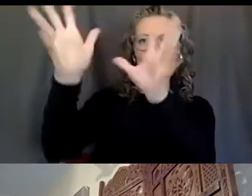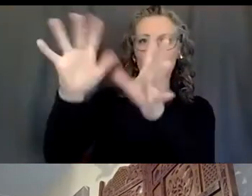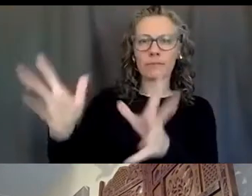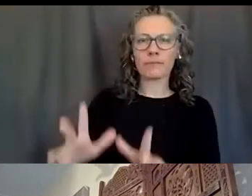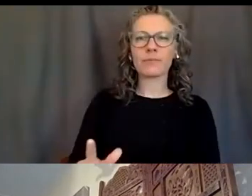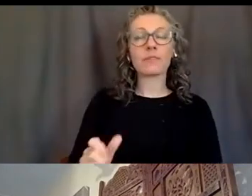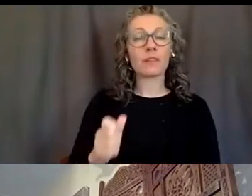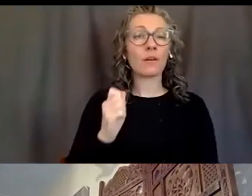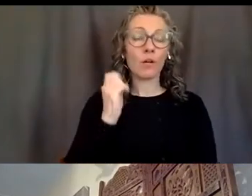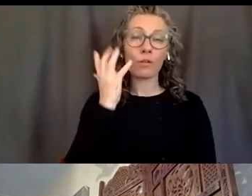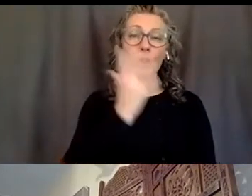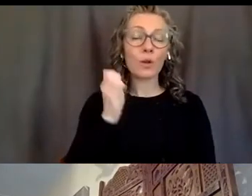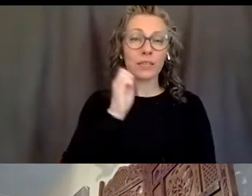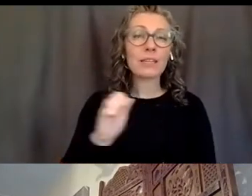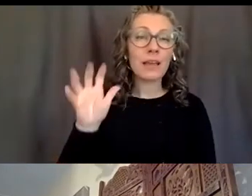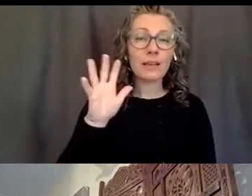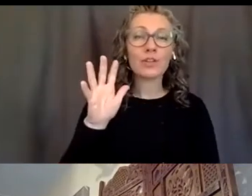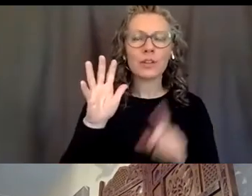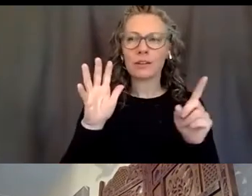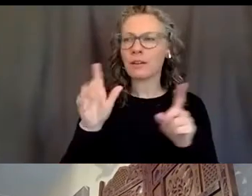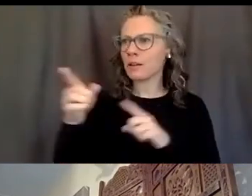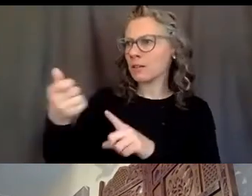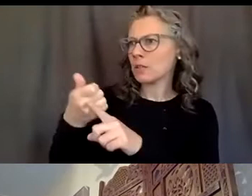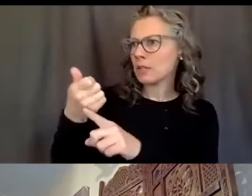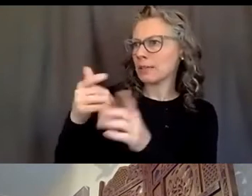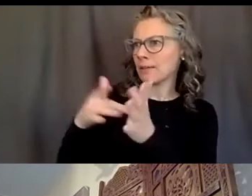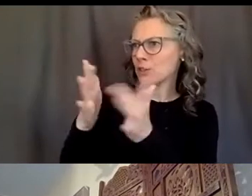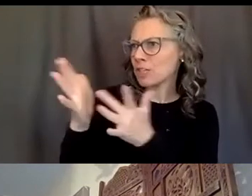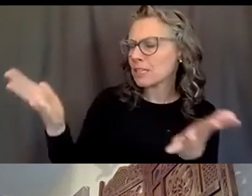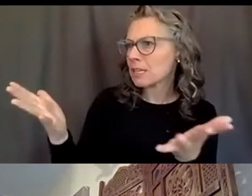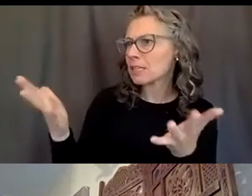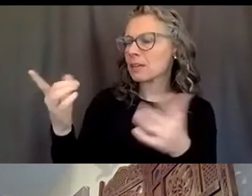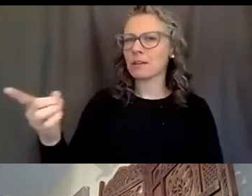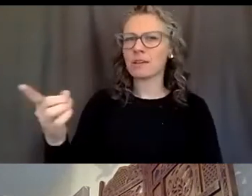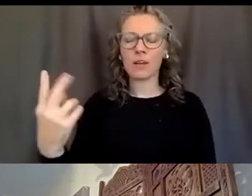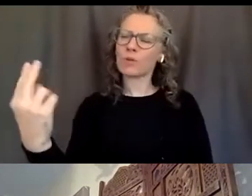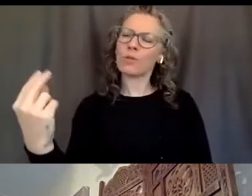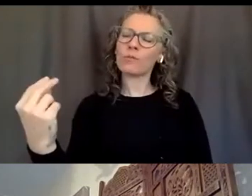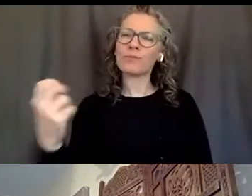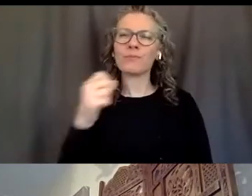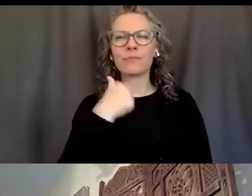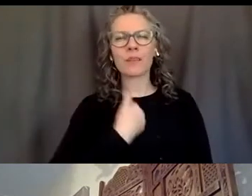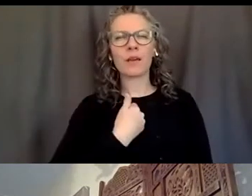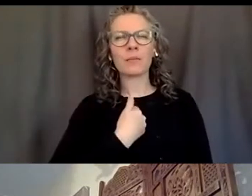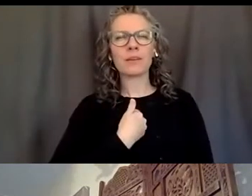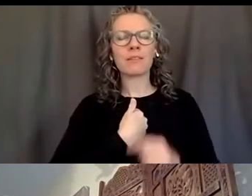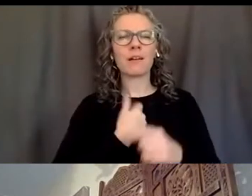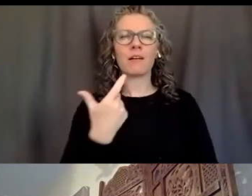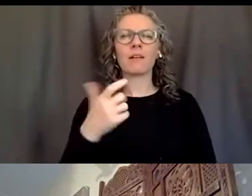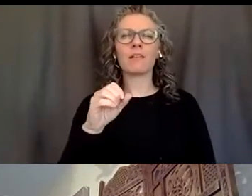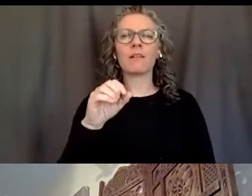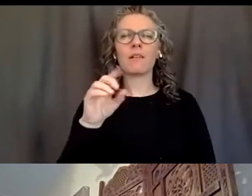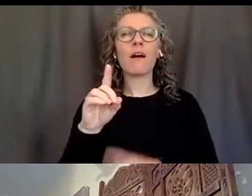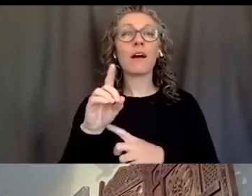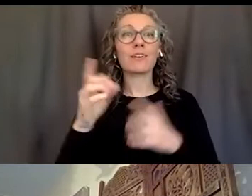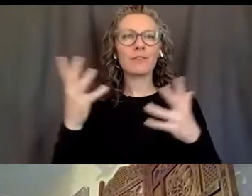Asian looking figure. And she goes like, "Are you Jesus?" And this figure says, "No, I'm not. I am the God of singing and